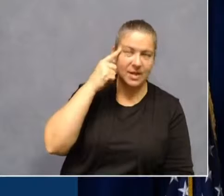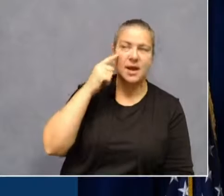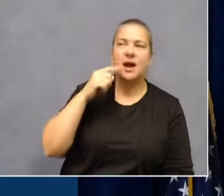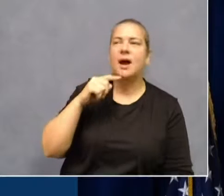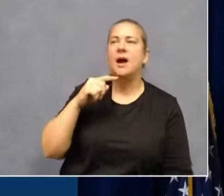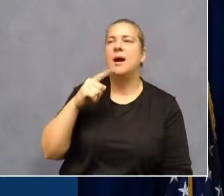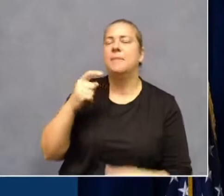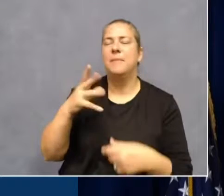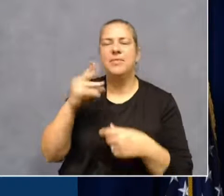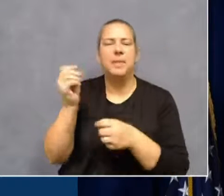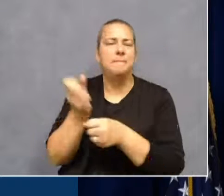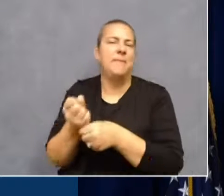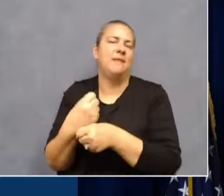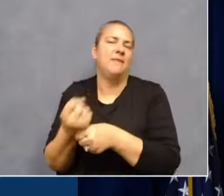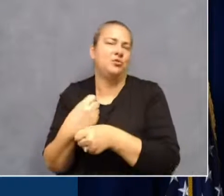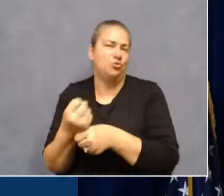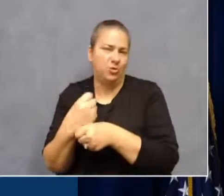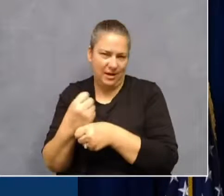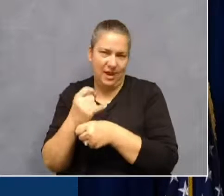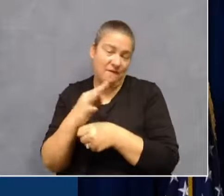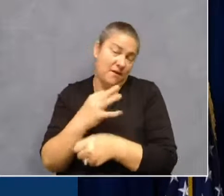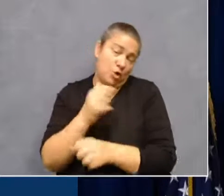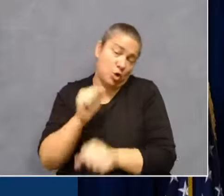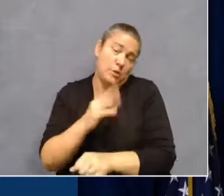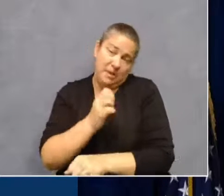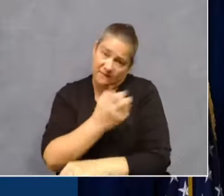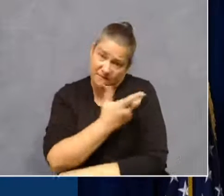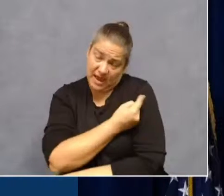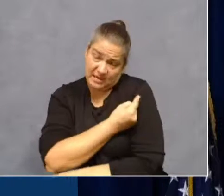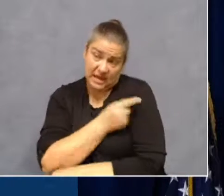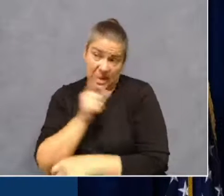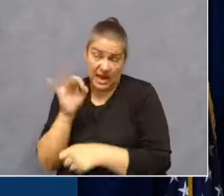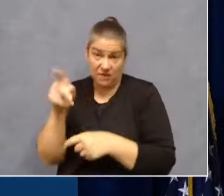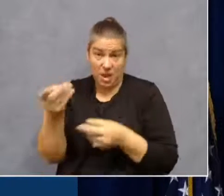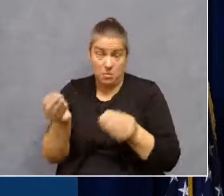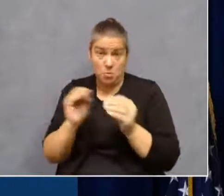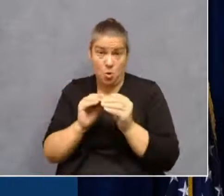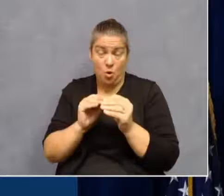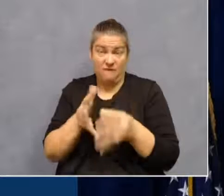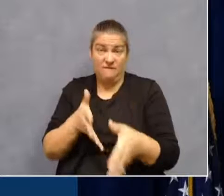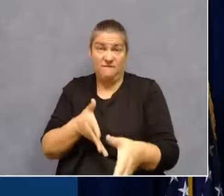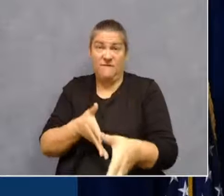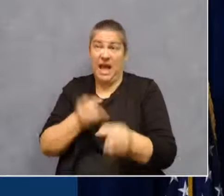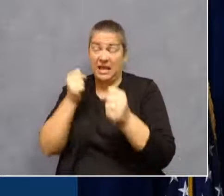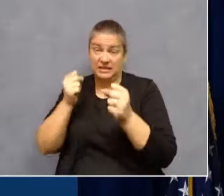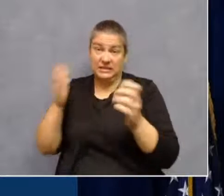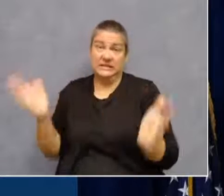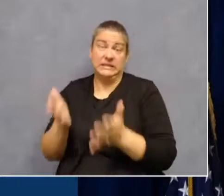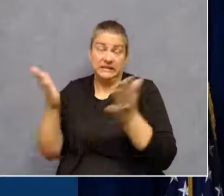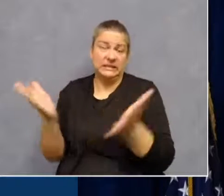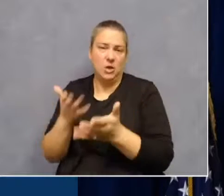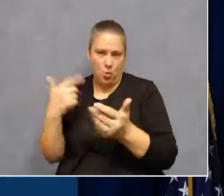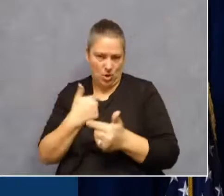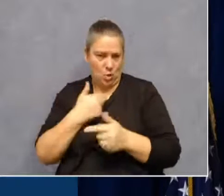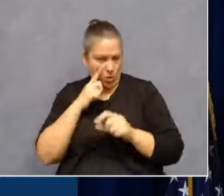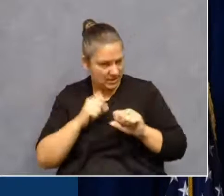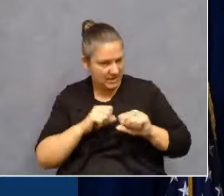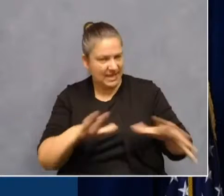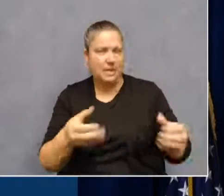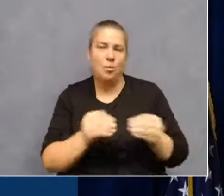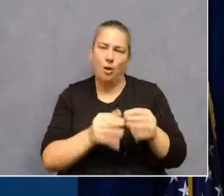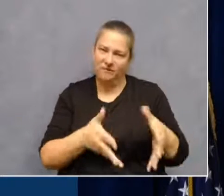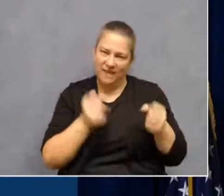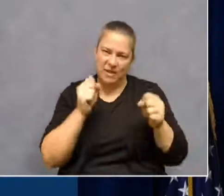potential vaccine. If they manufacture it faster, if they ramp it up faster, we will get it out faster. So really the